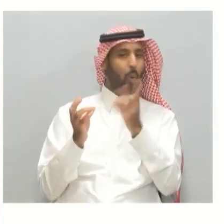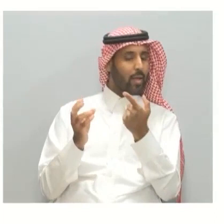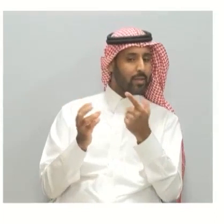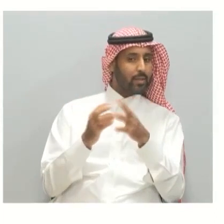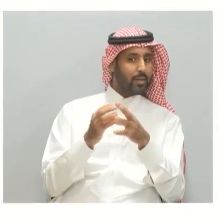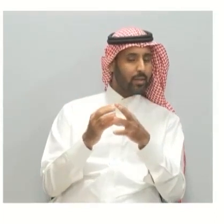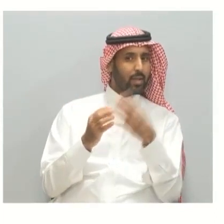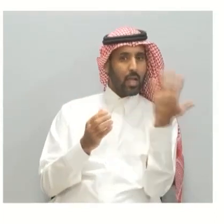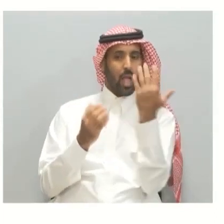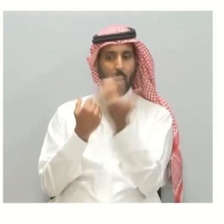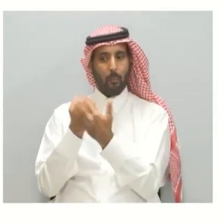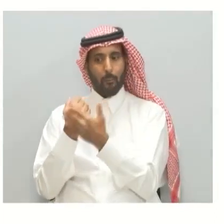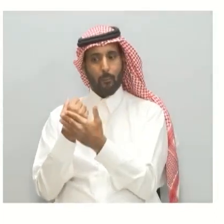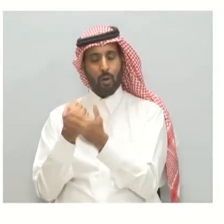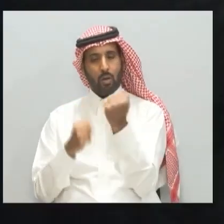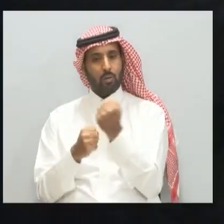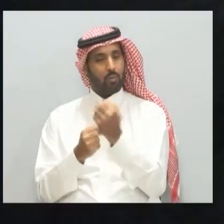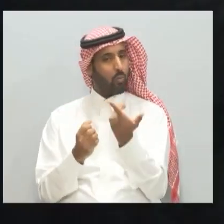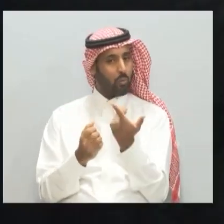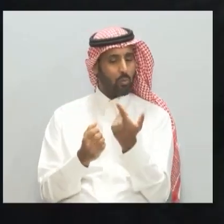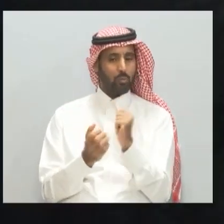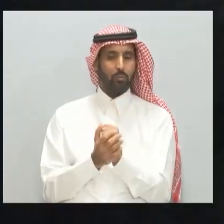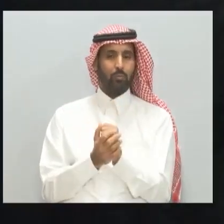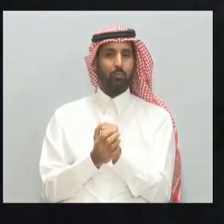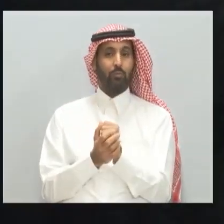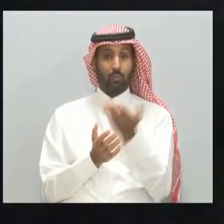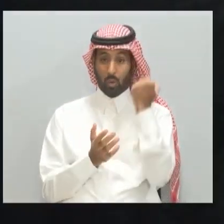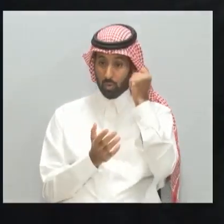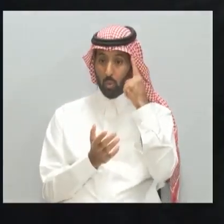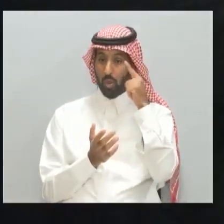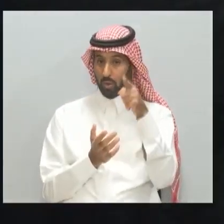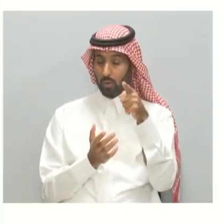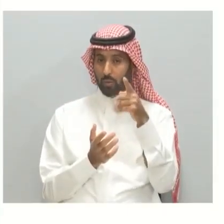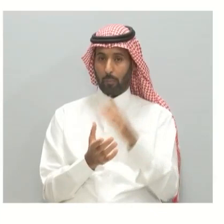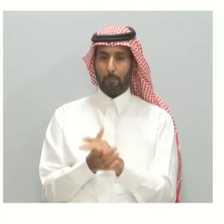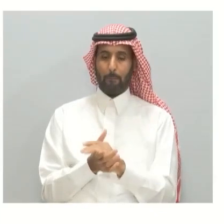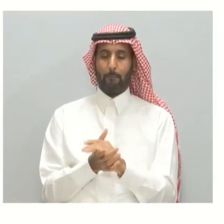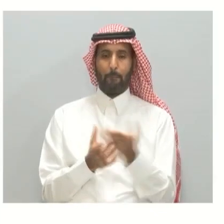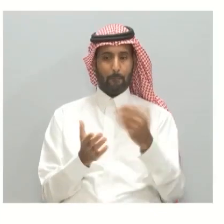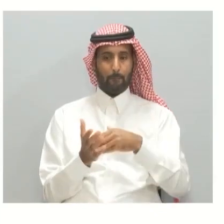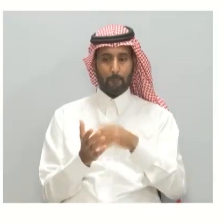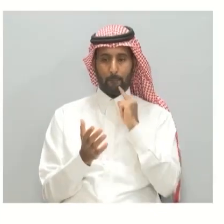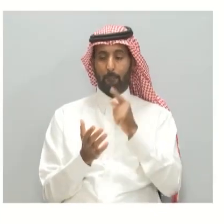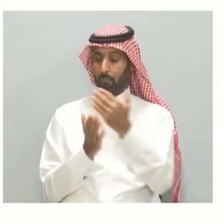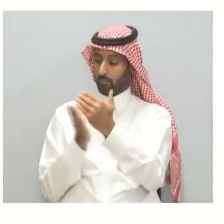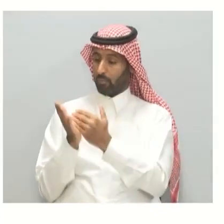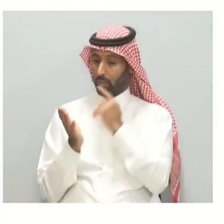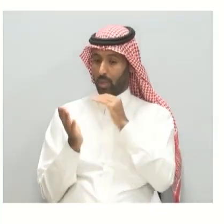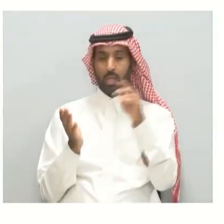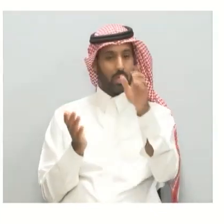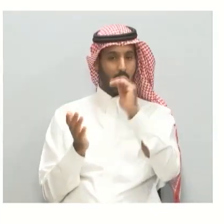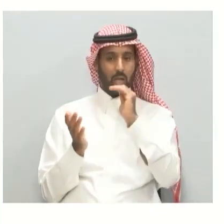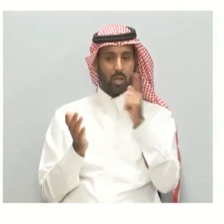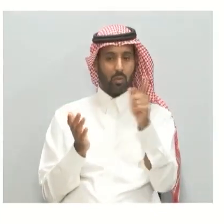is or does? So, this is, of course, according to your understanding. Again, does the essay answer your